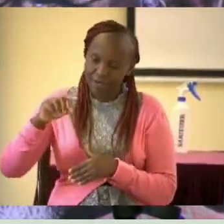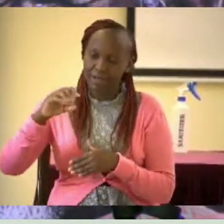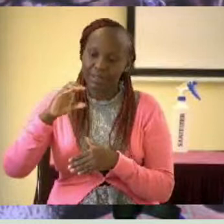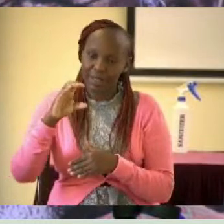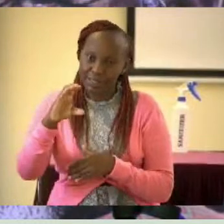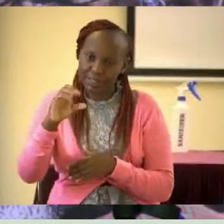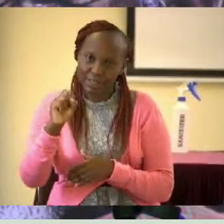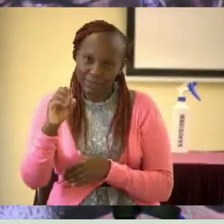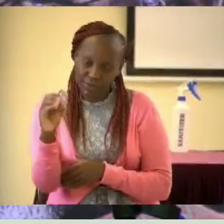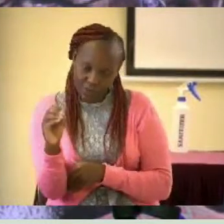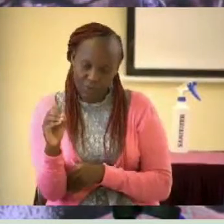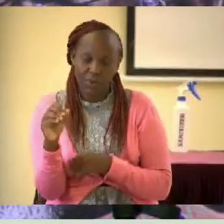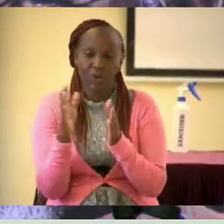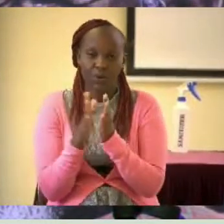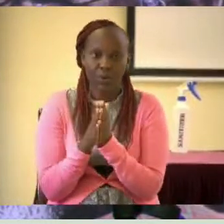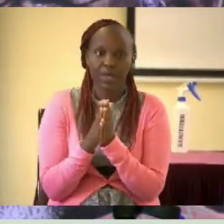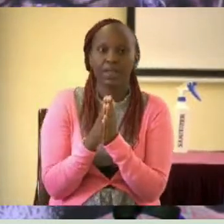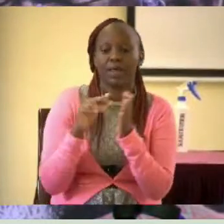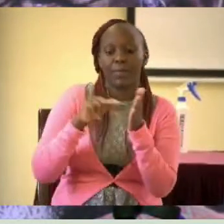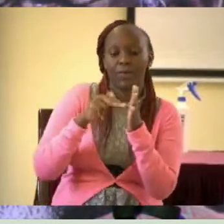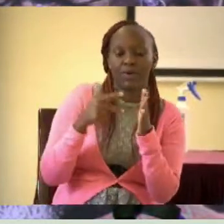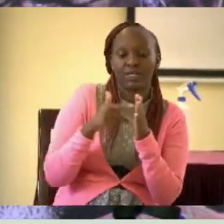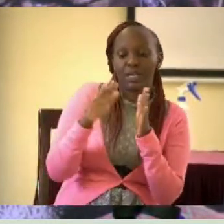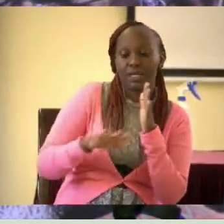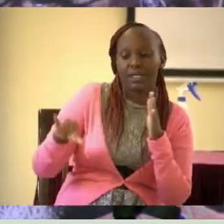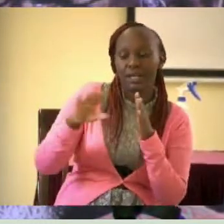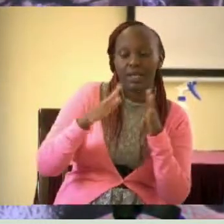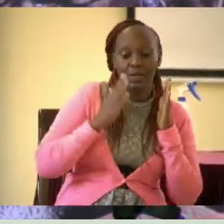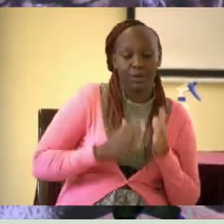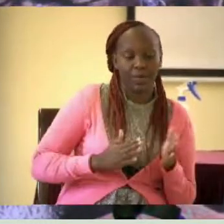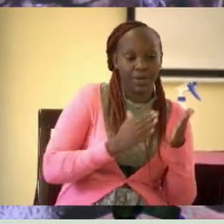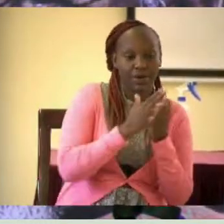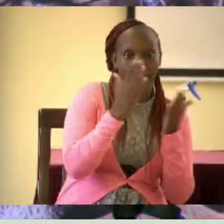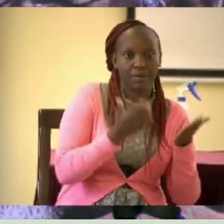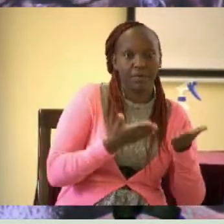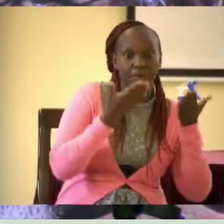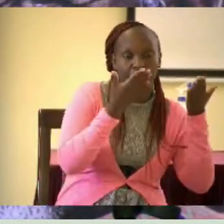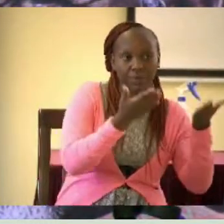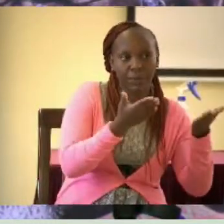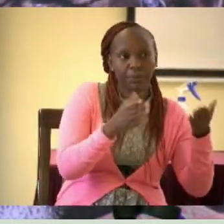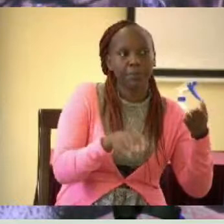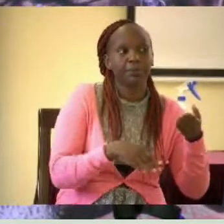organizations with projects in such areas as human rights promotion,